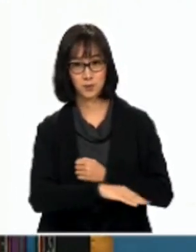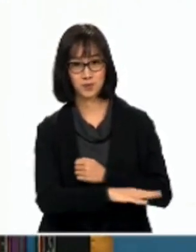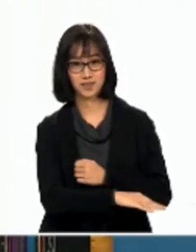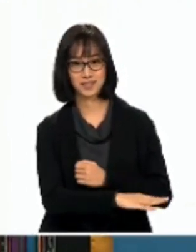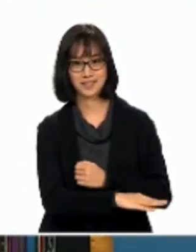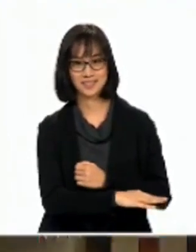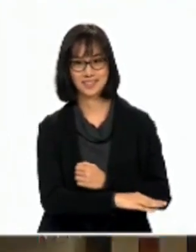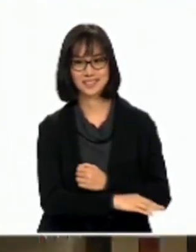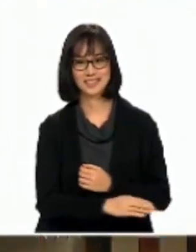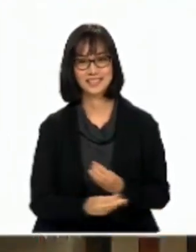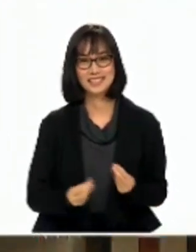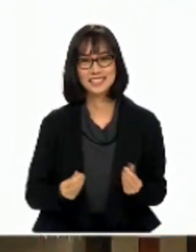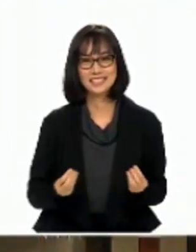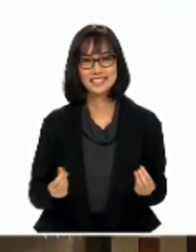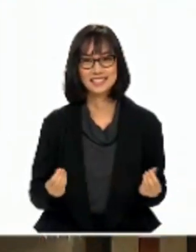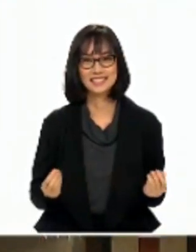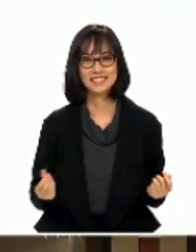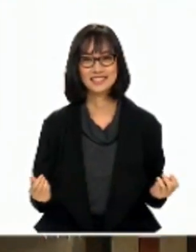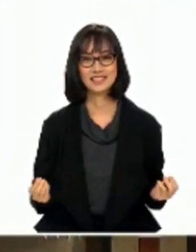sunbathing.